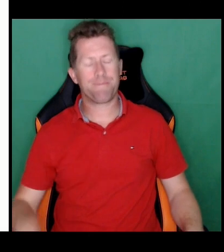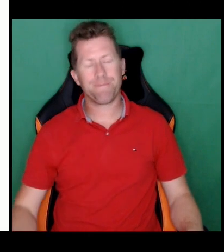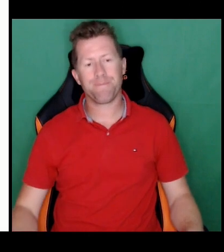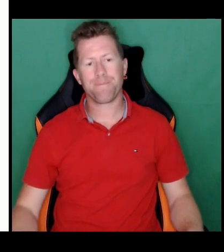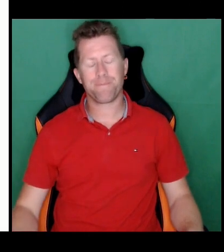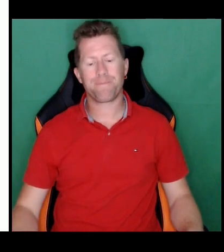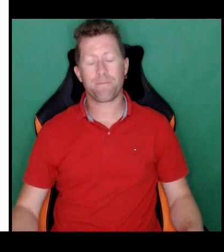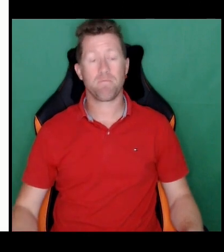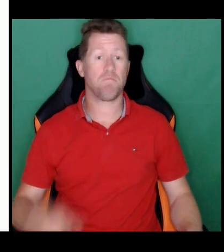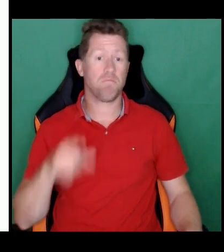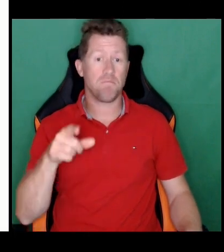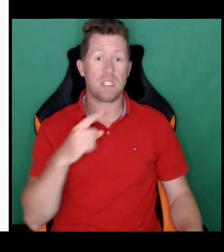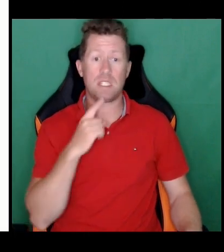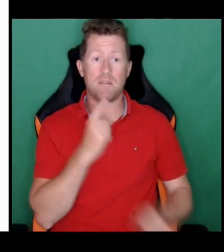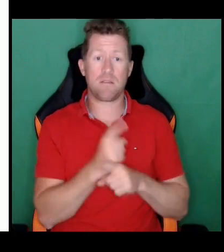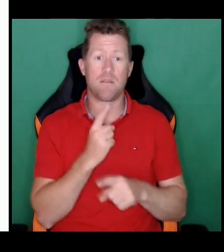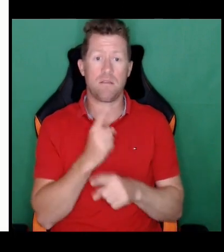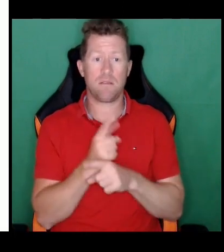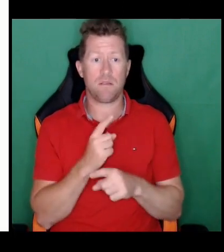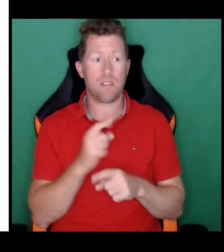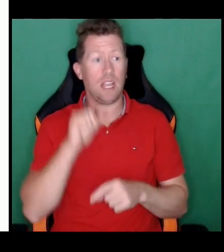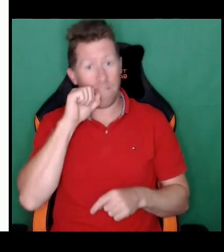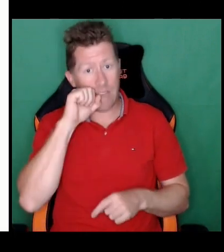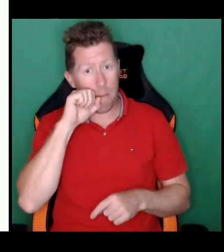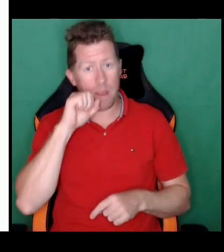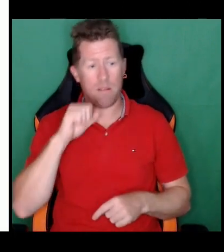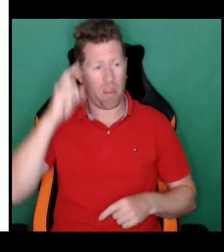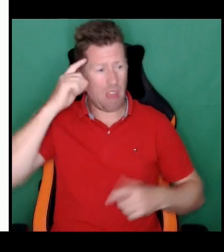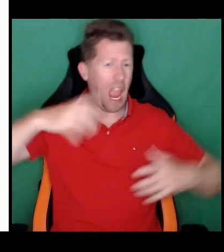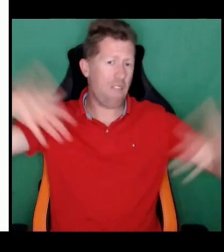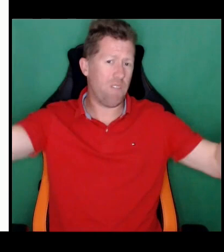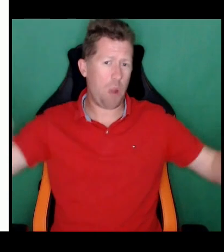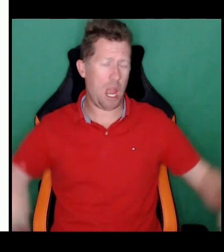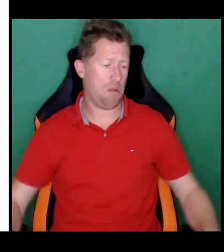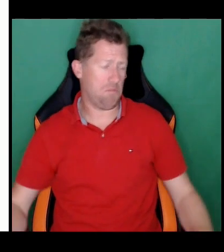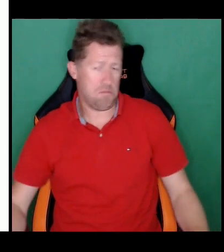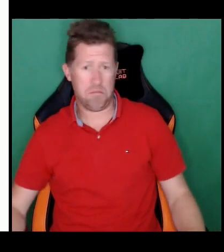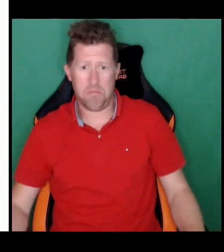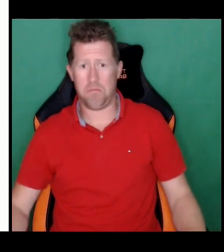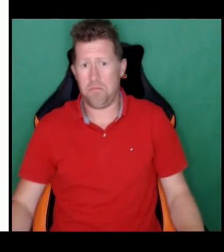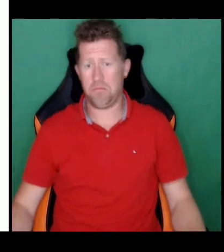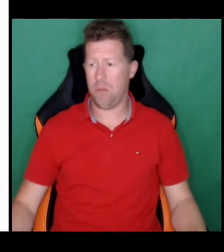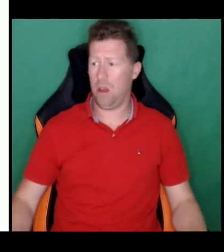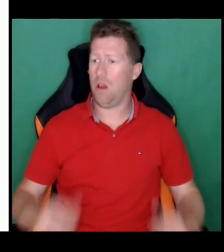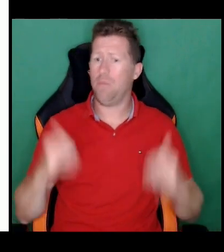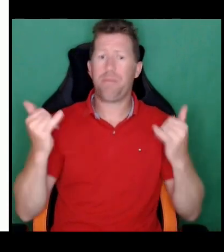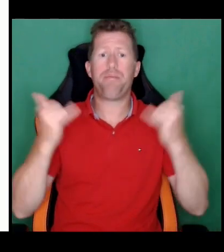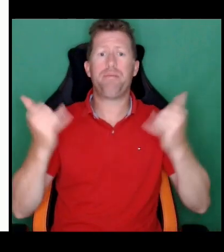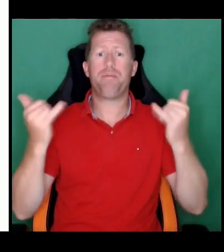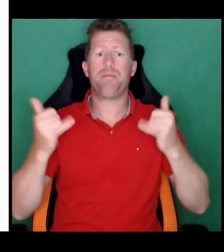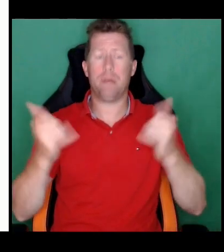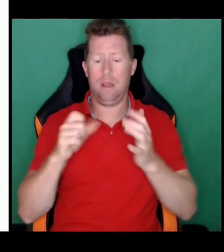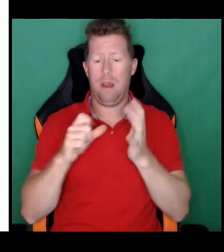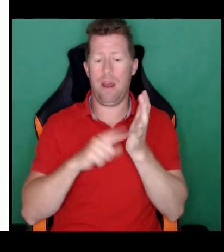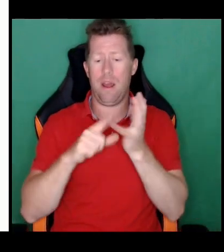They overestimate how widespread vaping is, as I said, because so much of their vaping is being done in social settings and in clustered